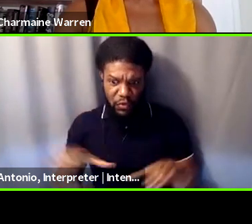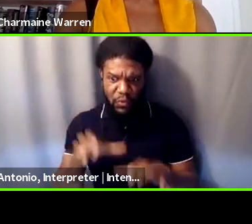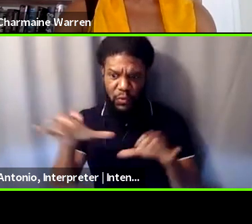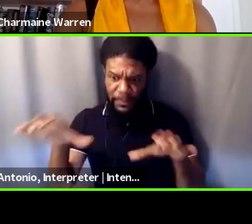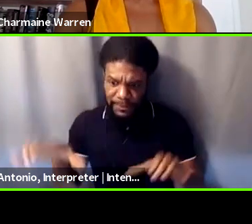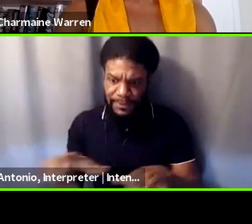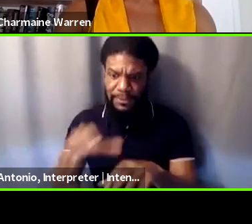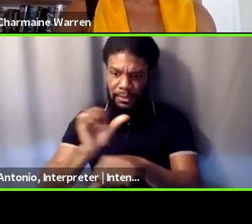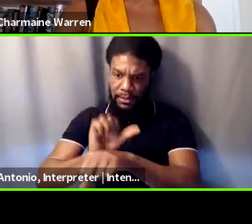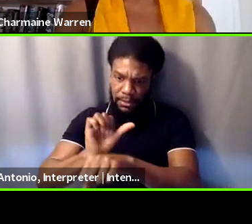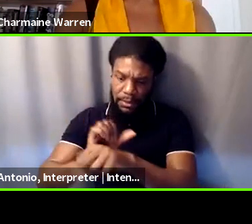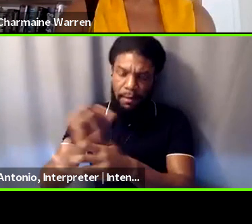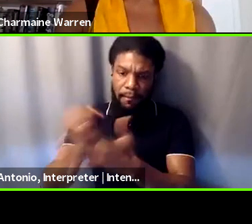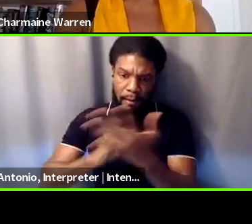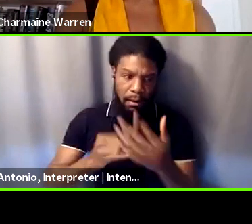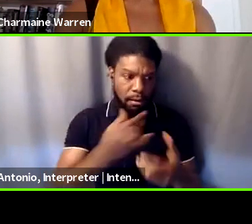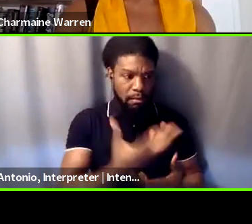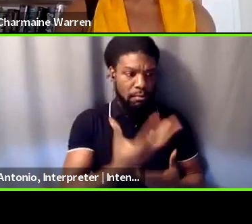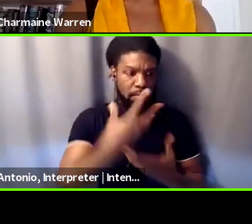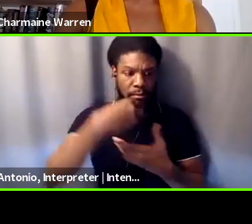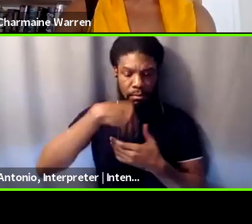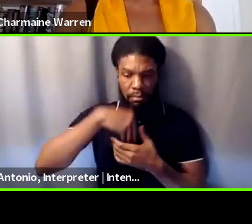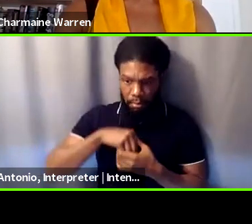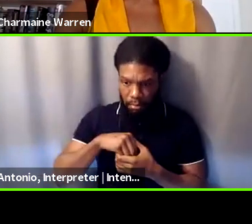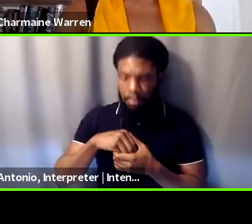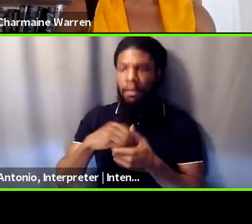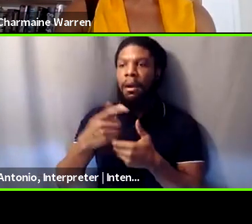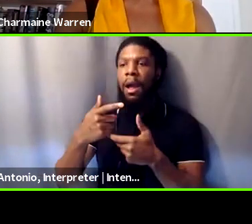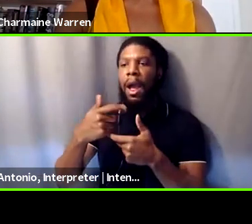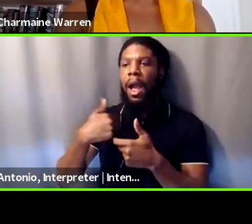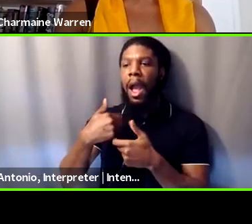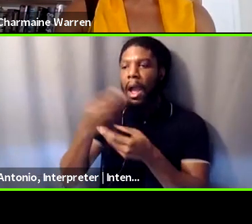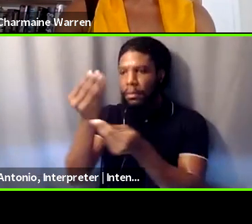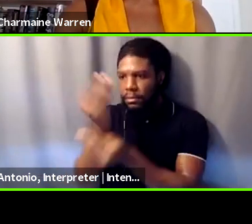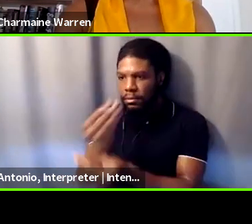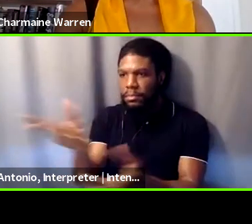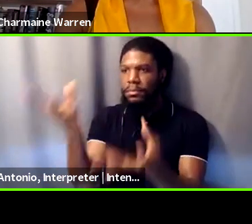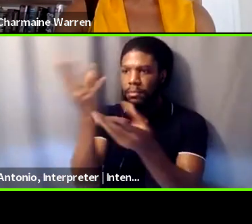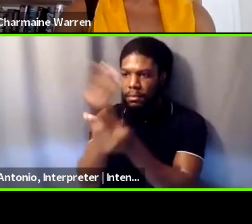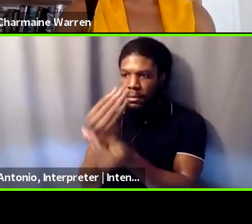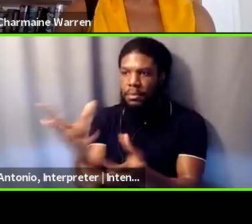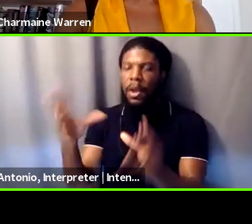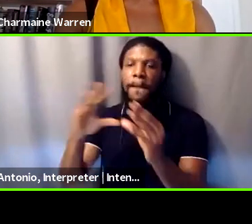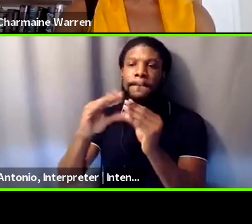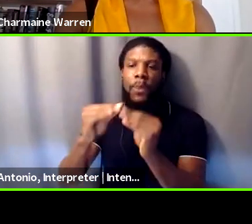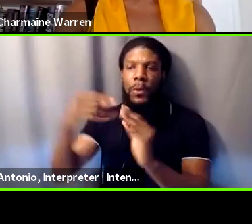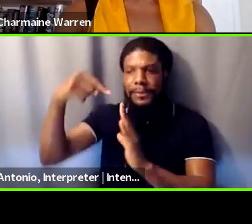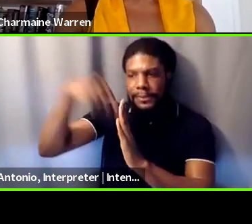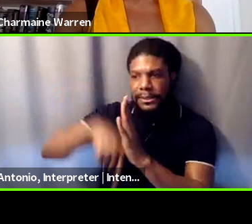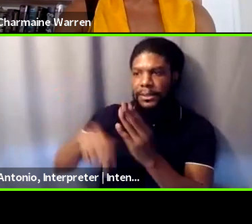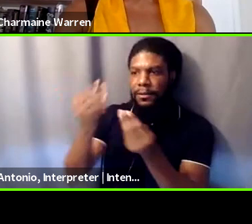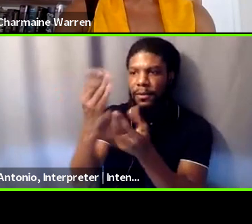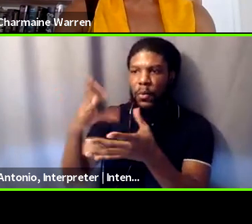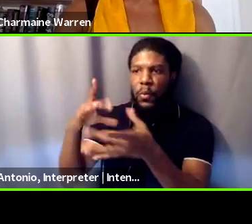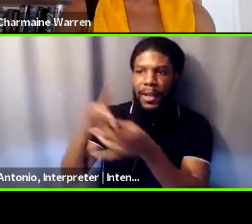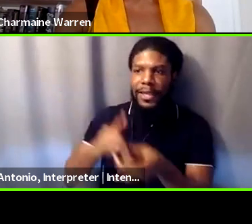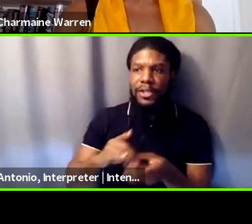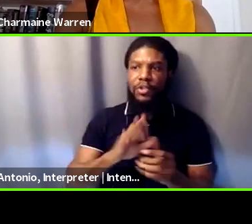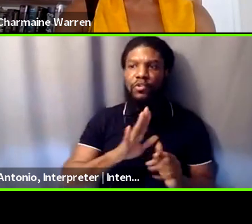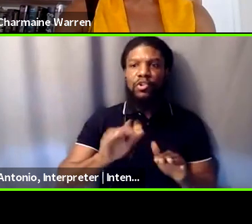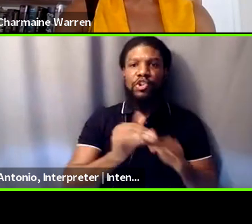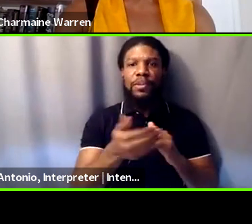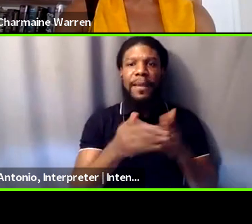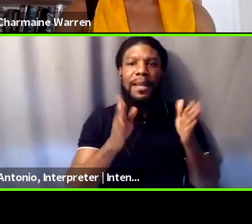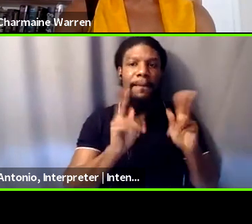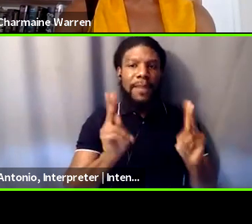more information or complication to what Jamaicans are doing in the world. And I think that